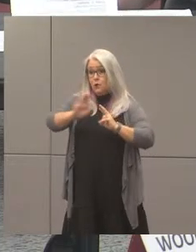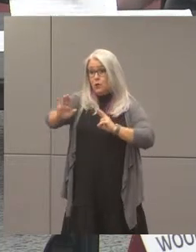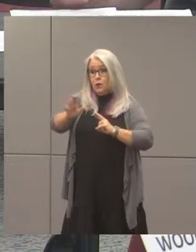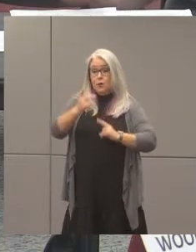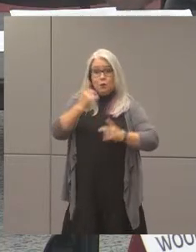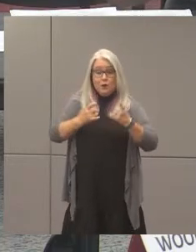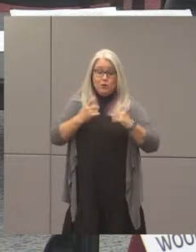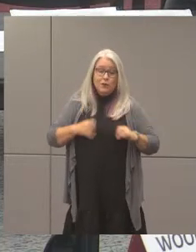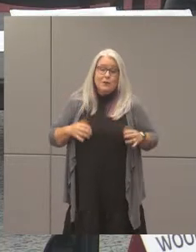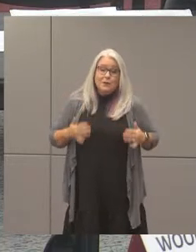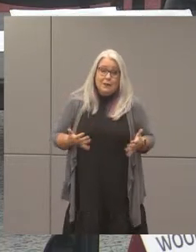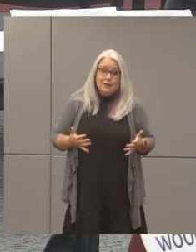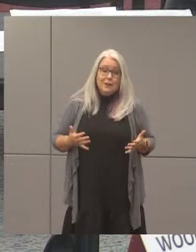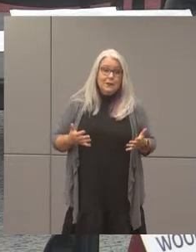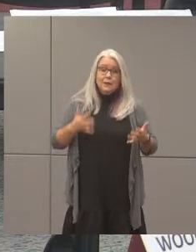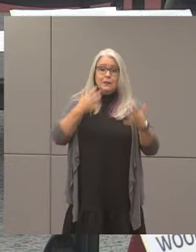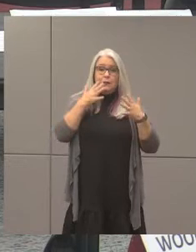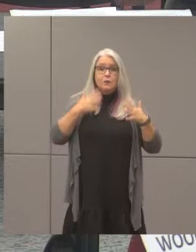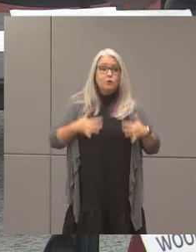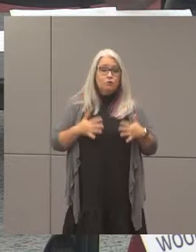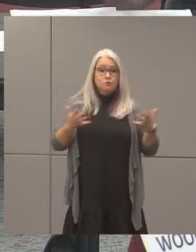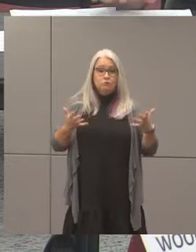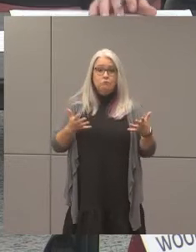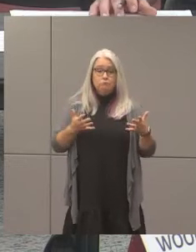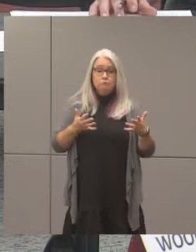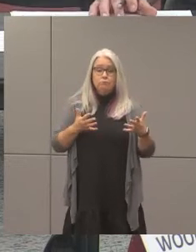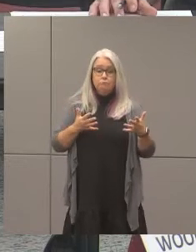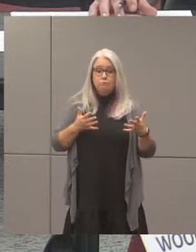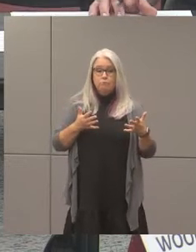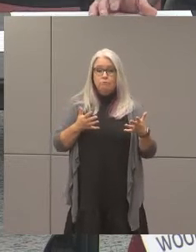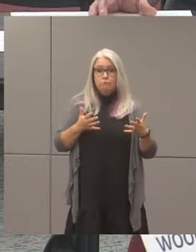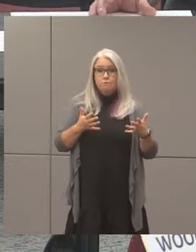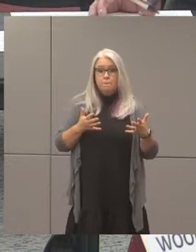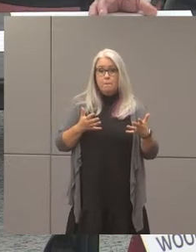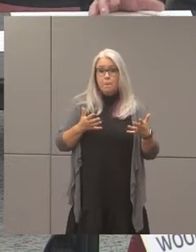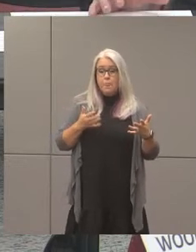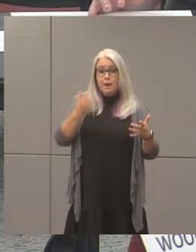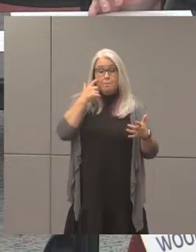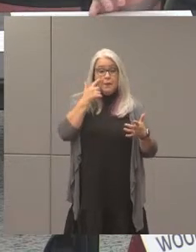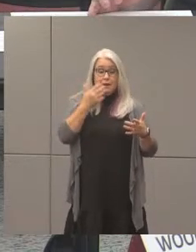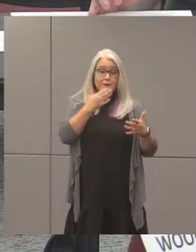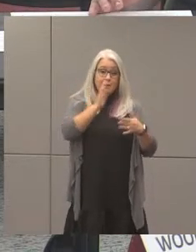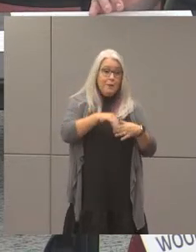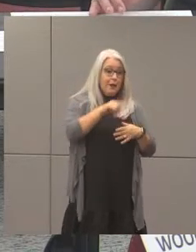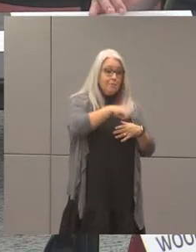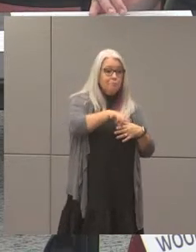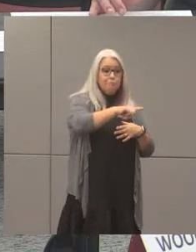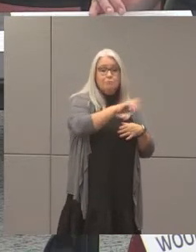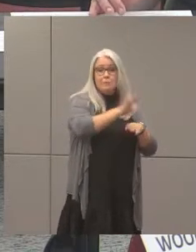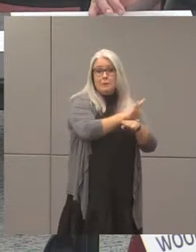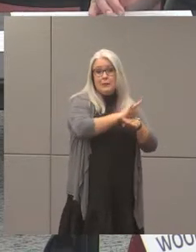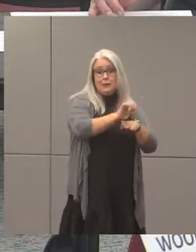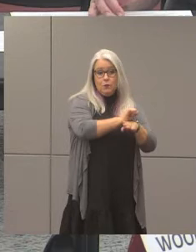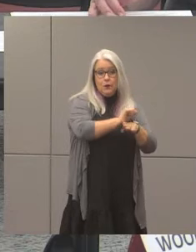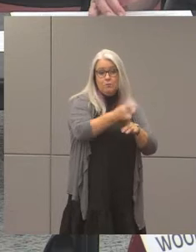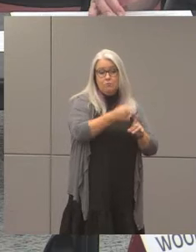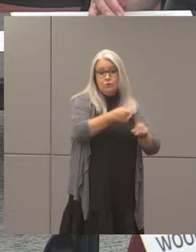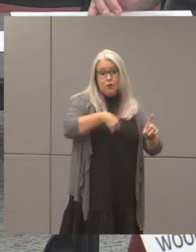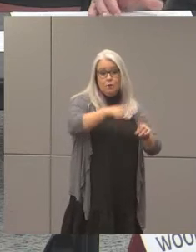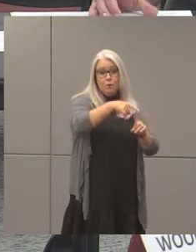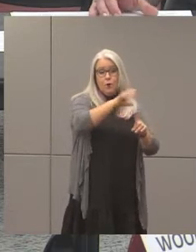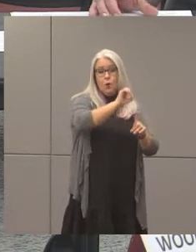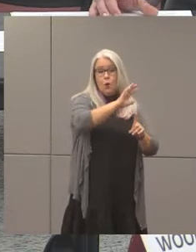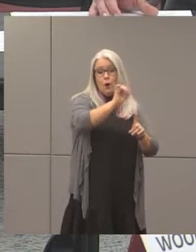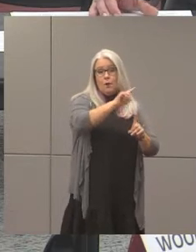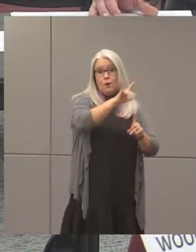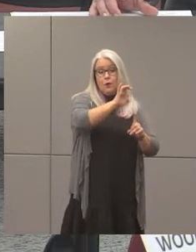mean, it's unfortunate. I think that it's a bad business practice from Oracle, and that they should have been